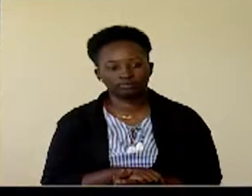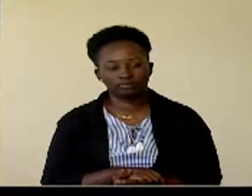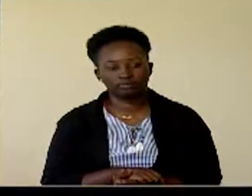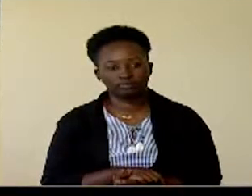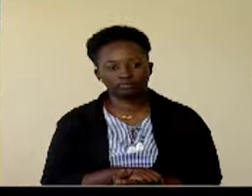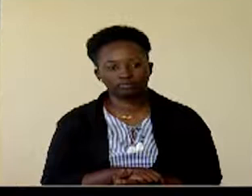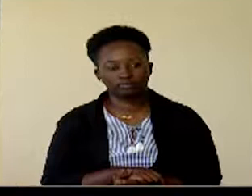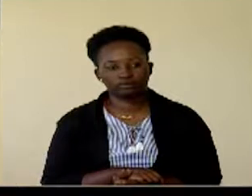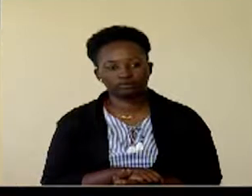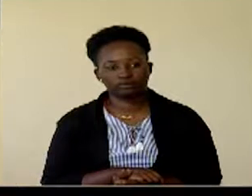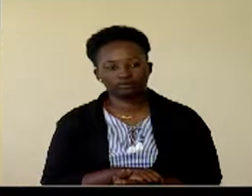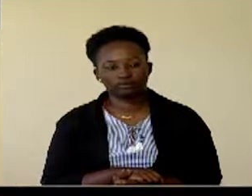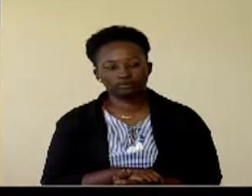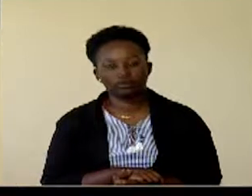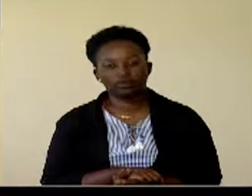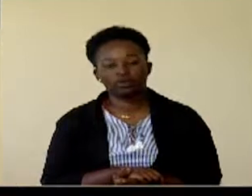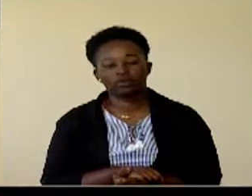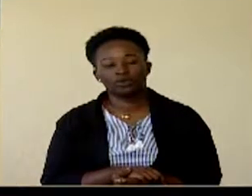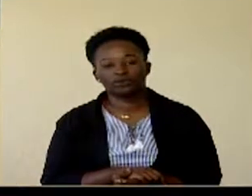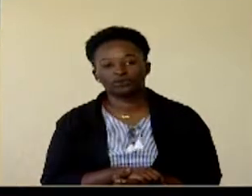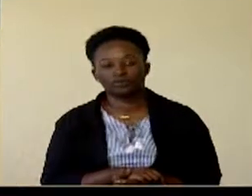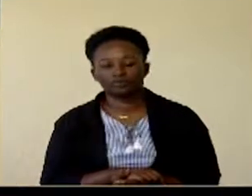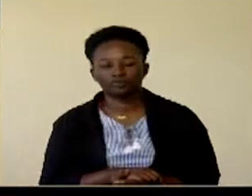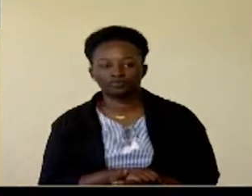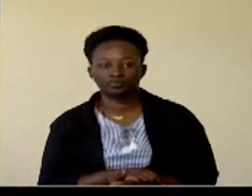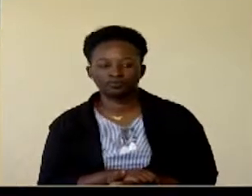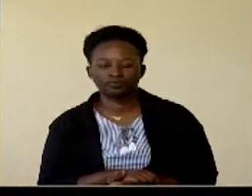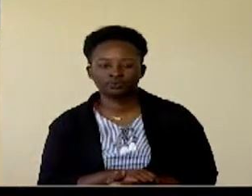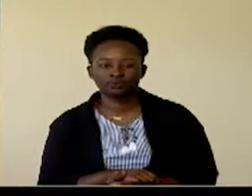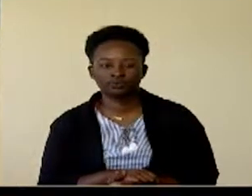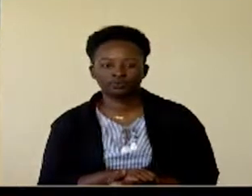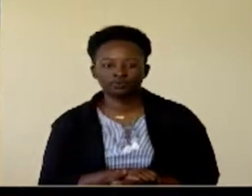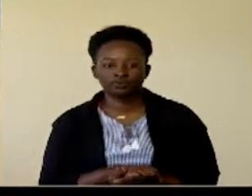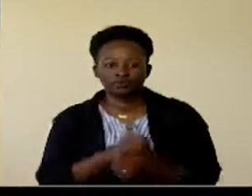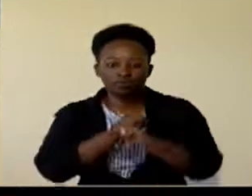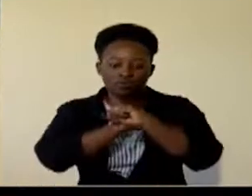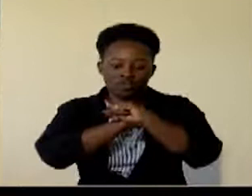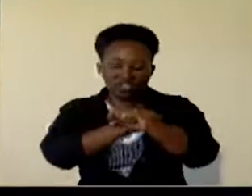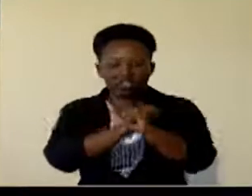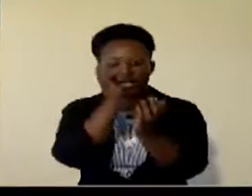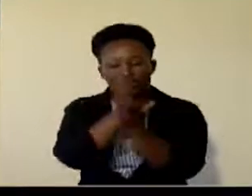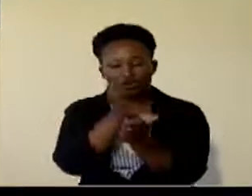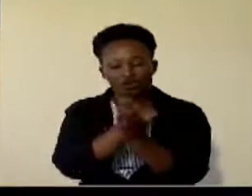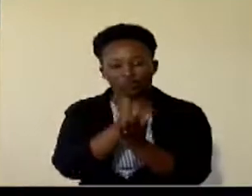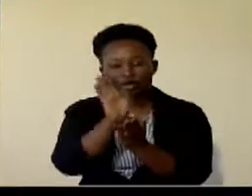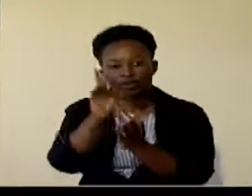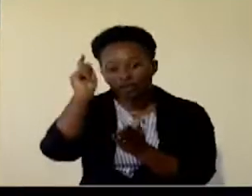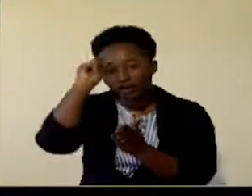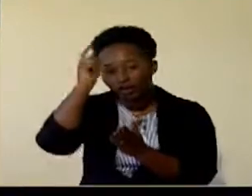to limit trade with other countries. Protectionism, protecting your economy, is a government